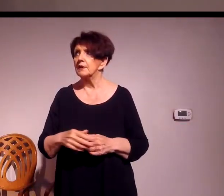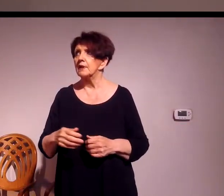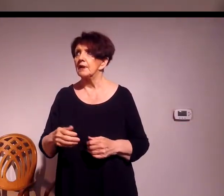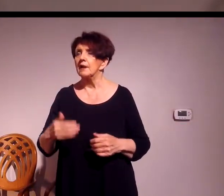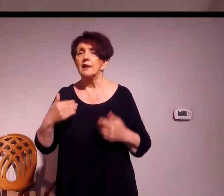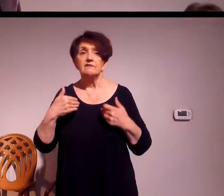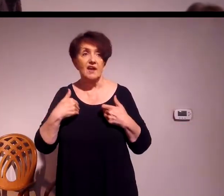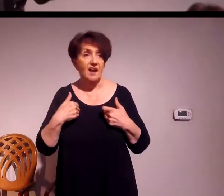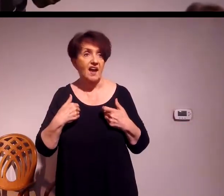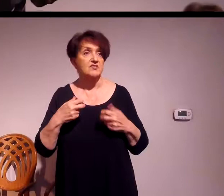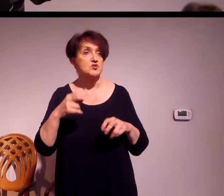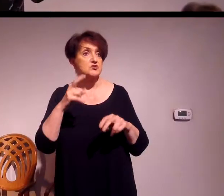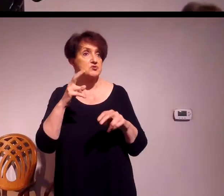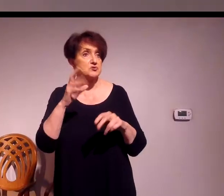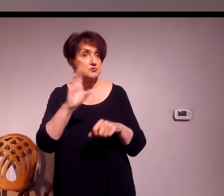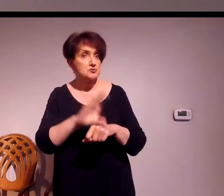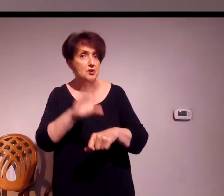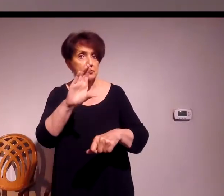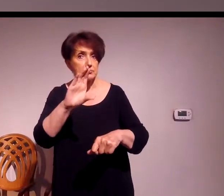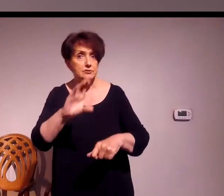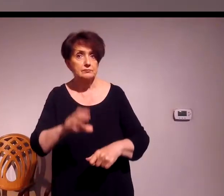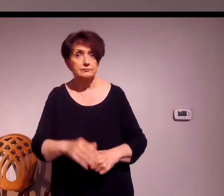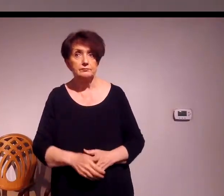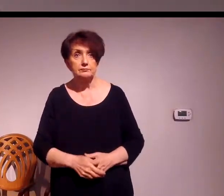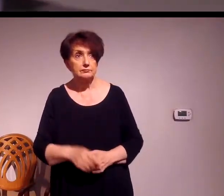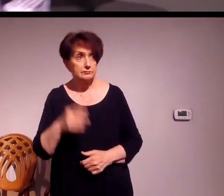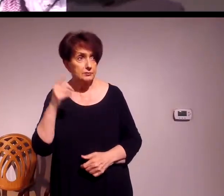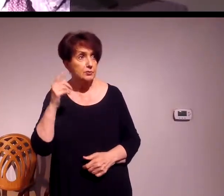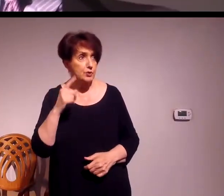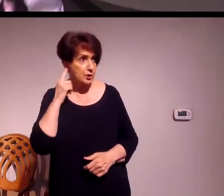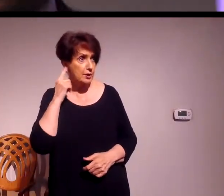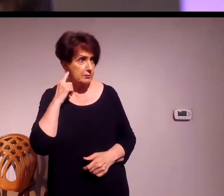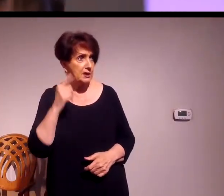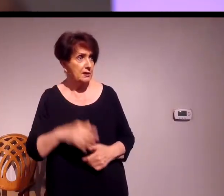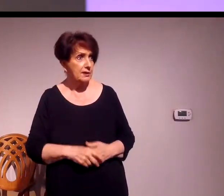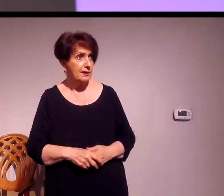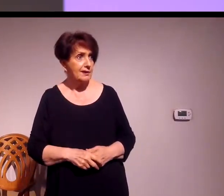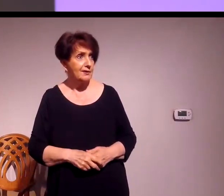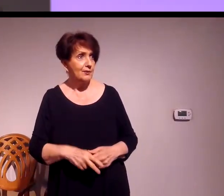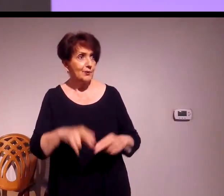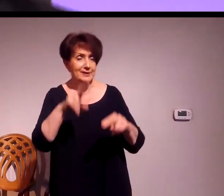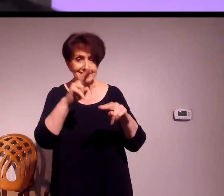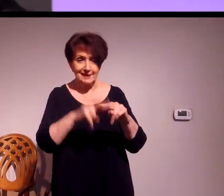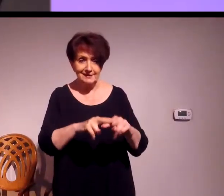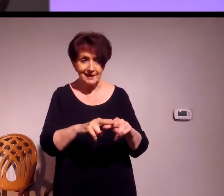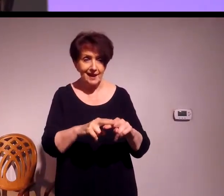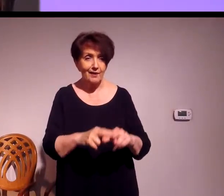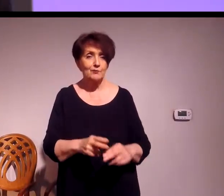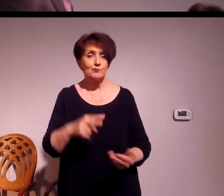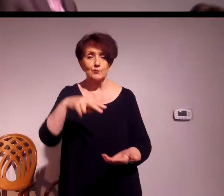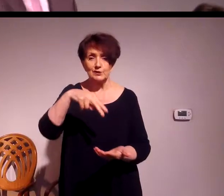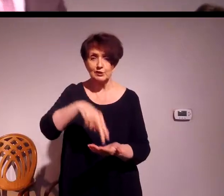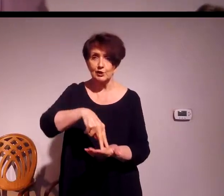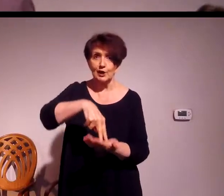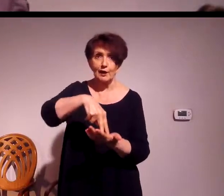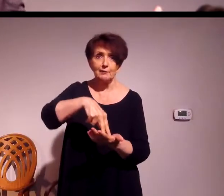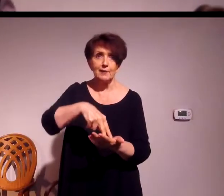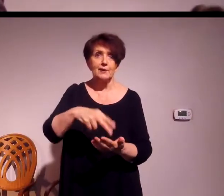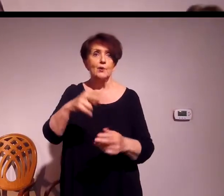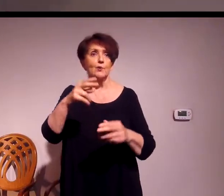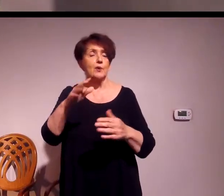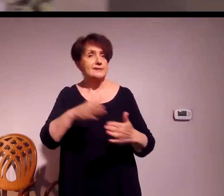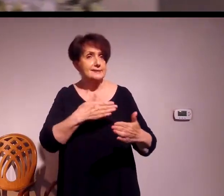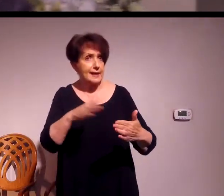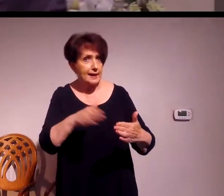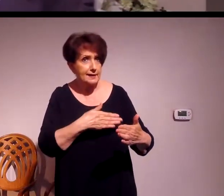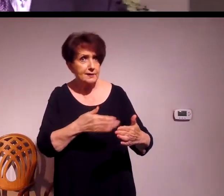to have church. You hear me? I mean, we sat down at the right time. We stood up at the right time. We sang. We